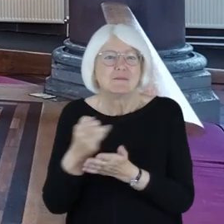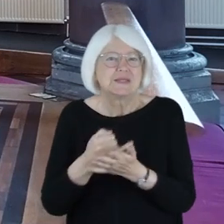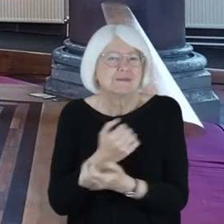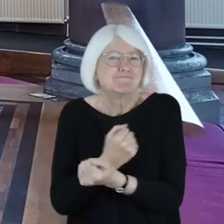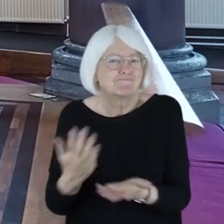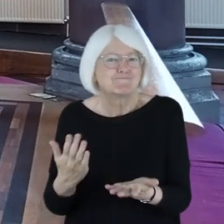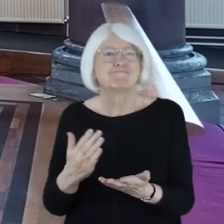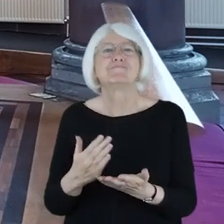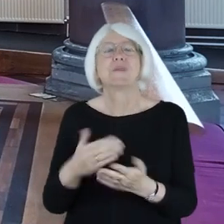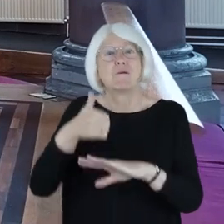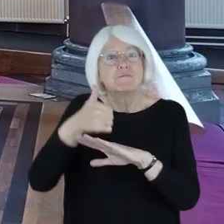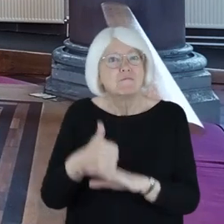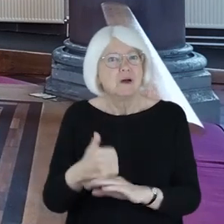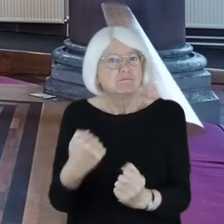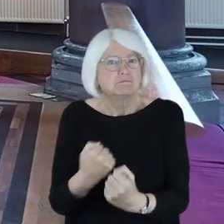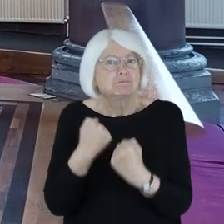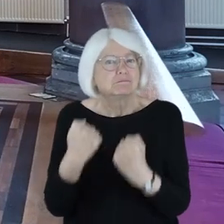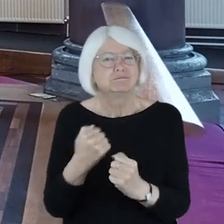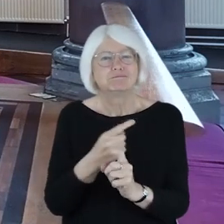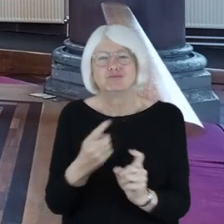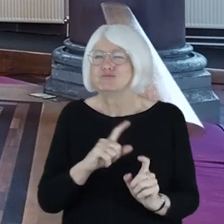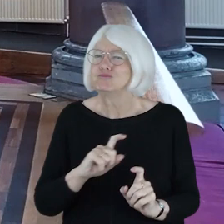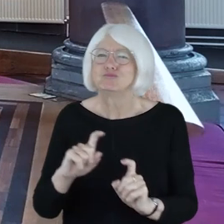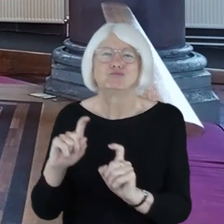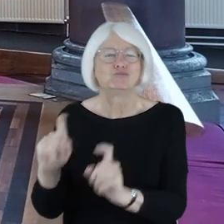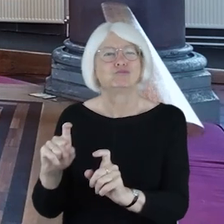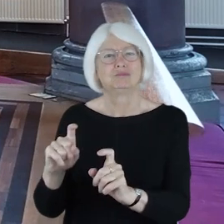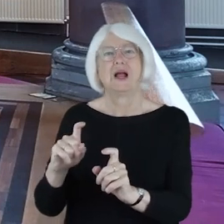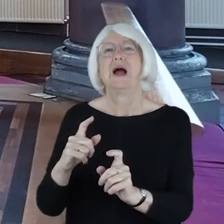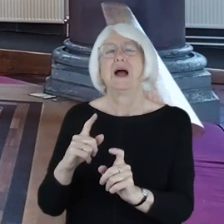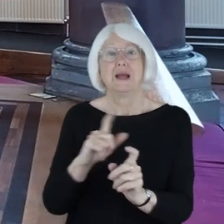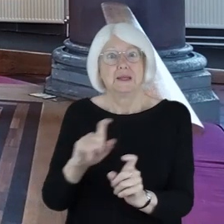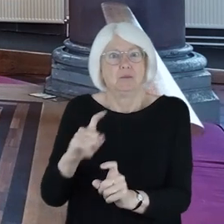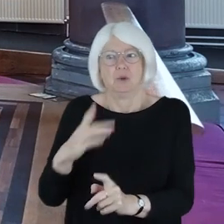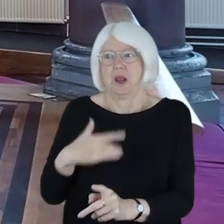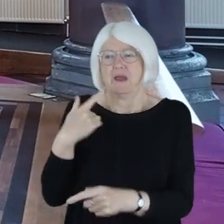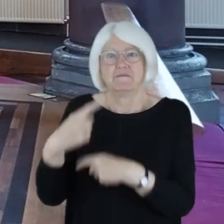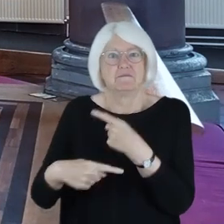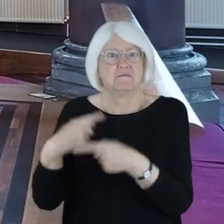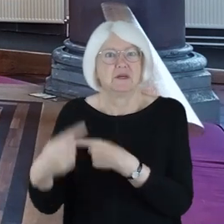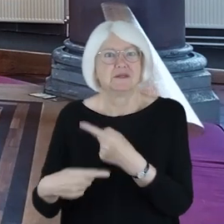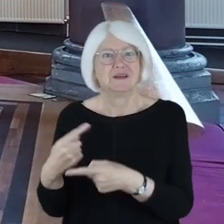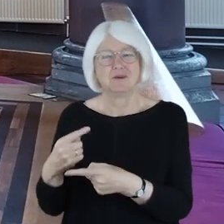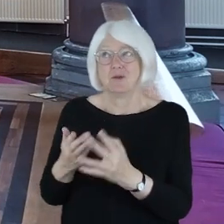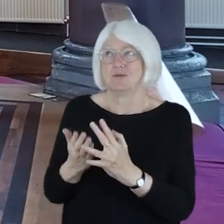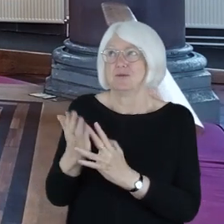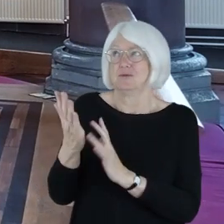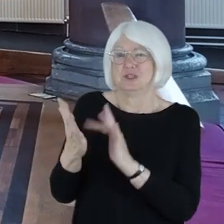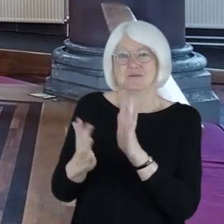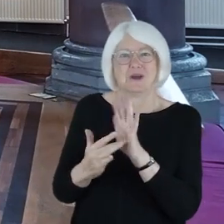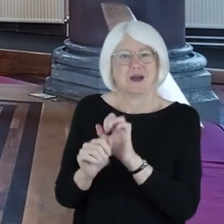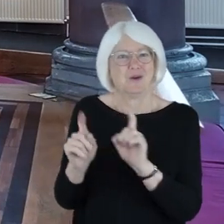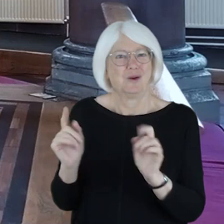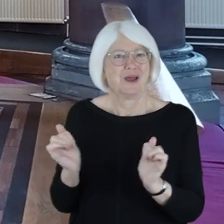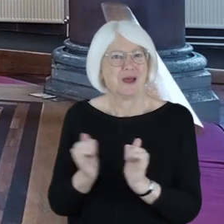sins, confirm and strengthen you in all goodness, and keep you in life eternal, through Jesus Christ our